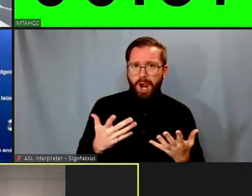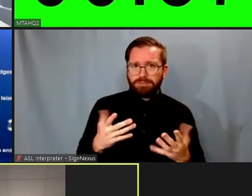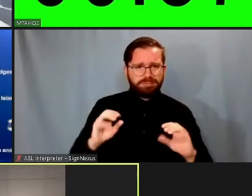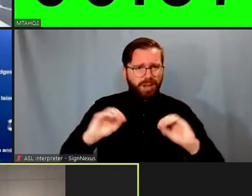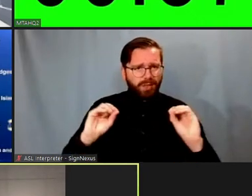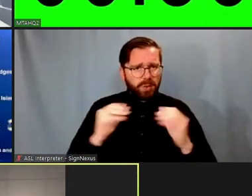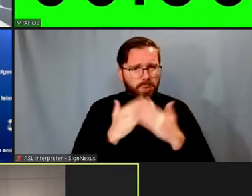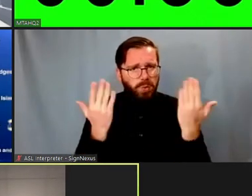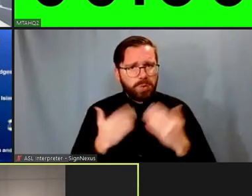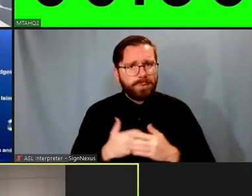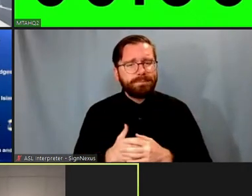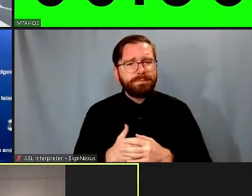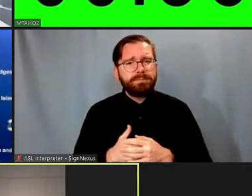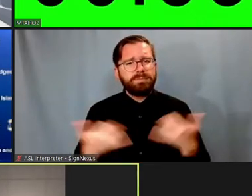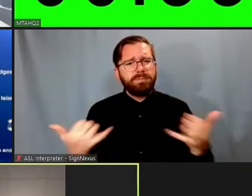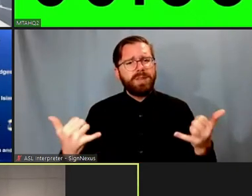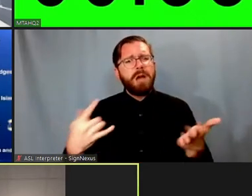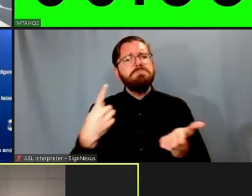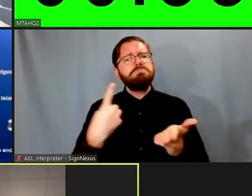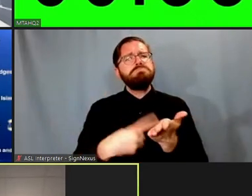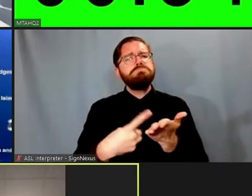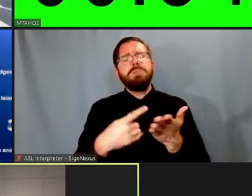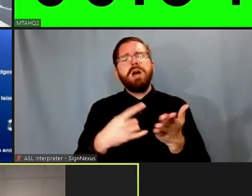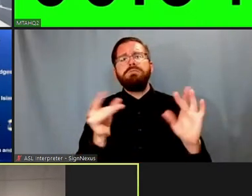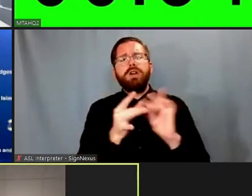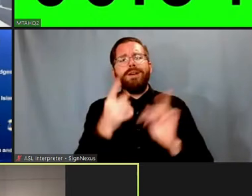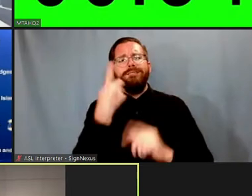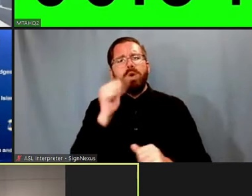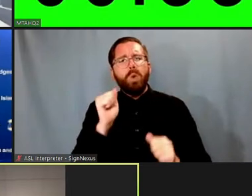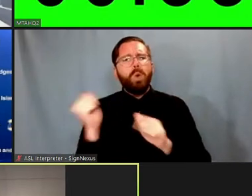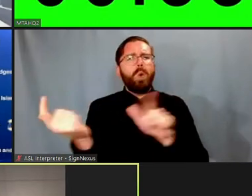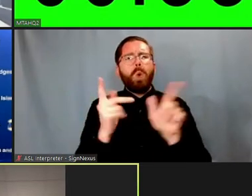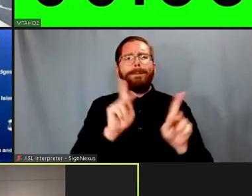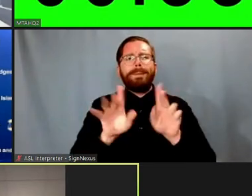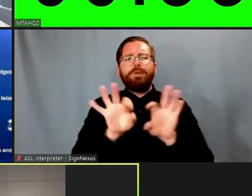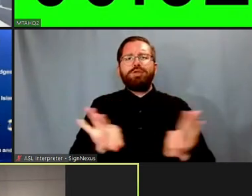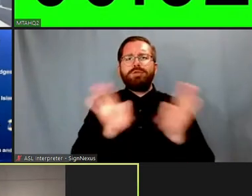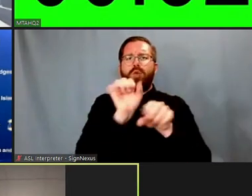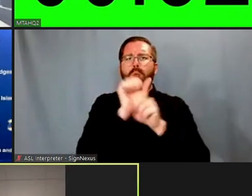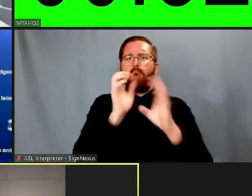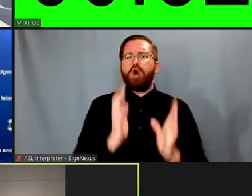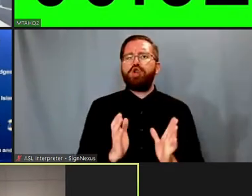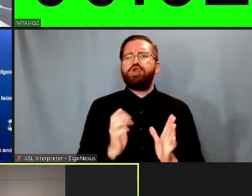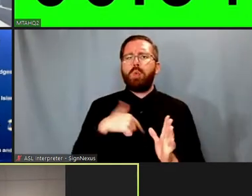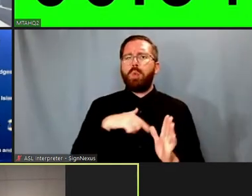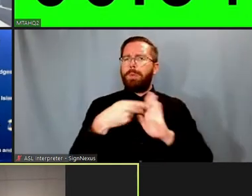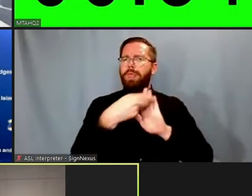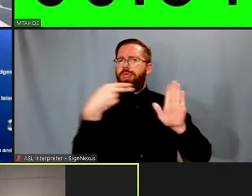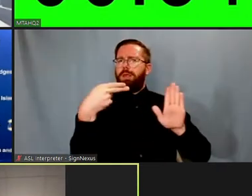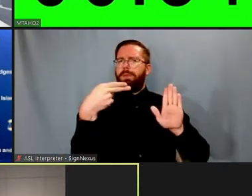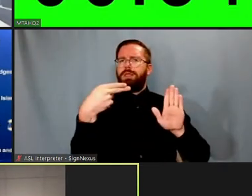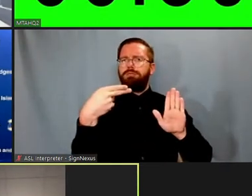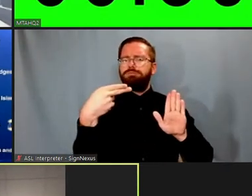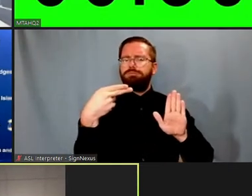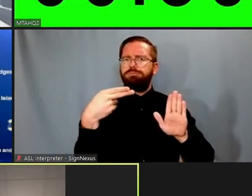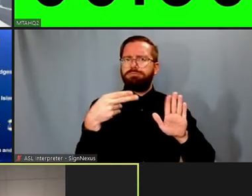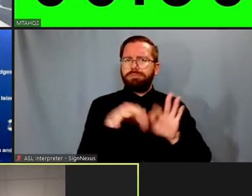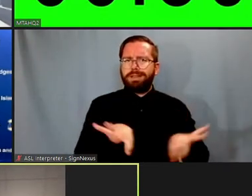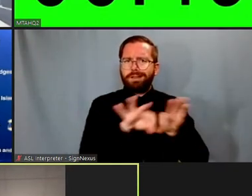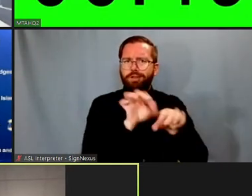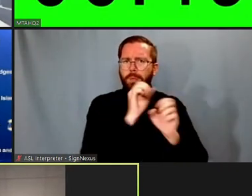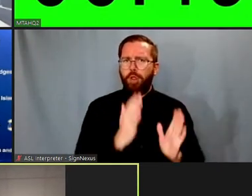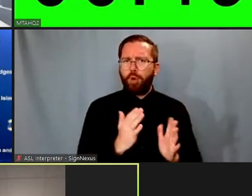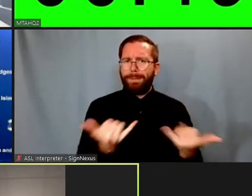about all the people who were driving all the essential employees we were labeled as an essential employees also but what are we getting in